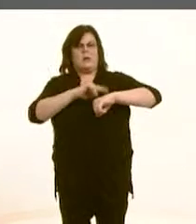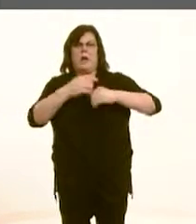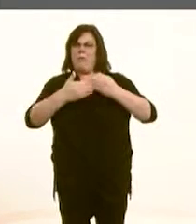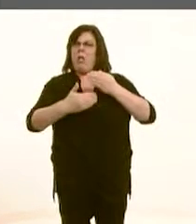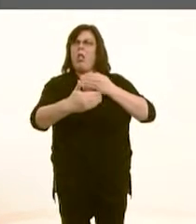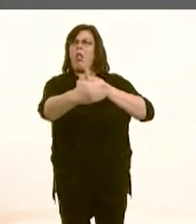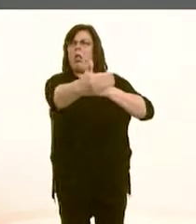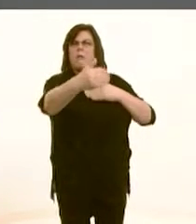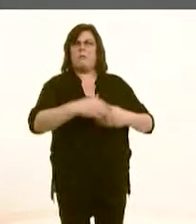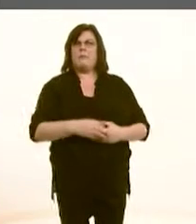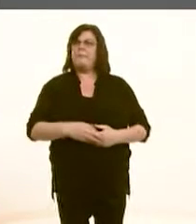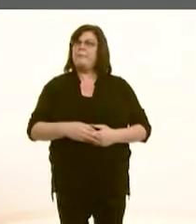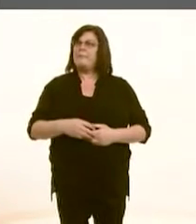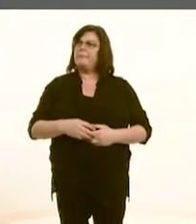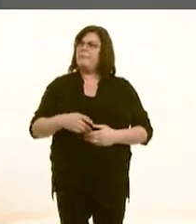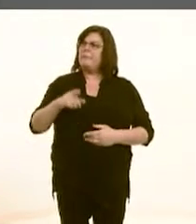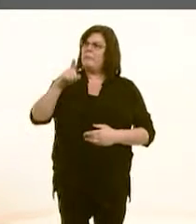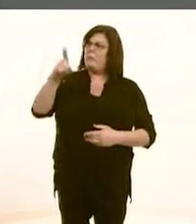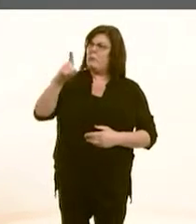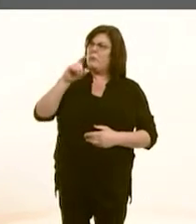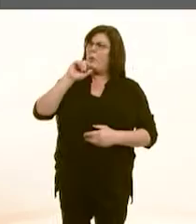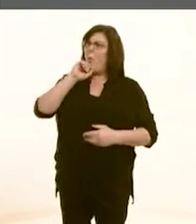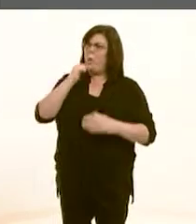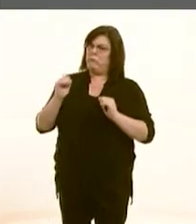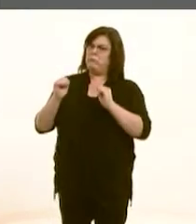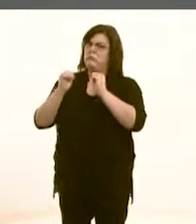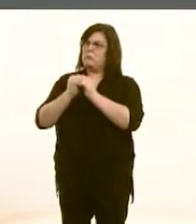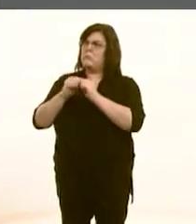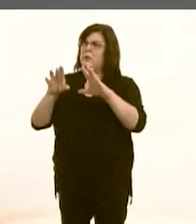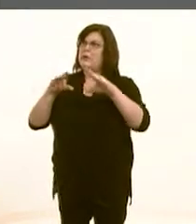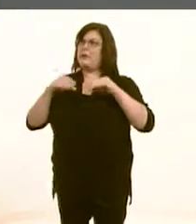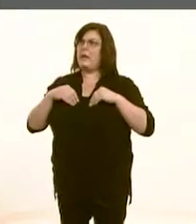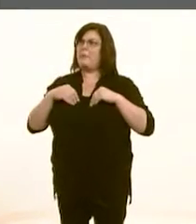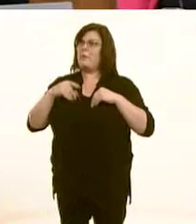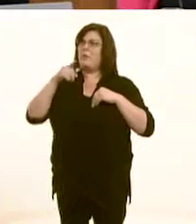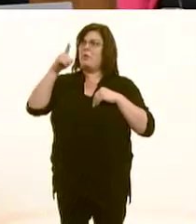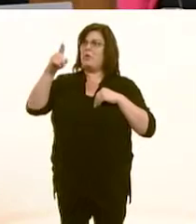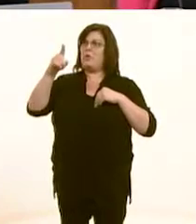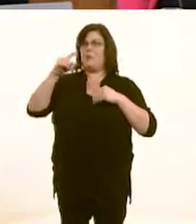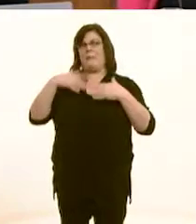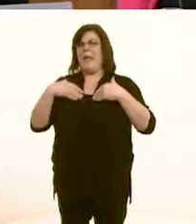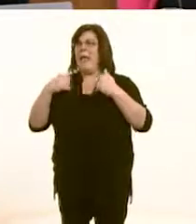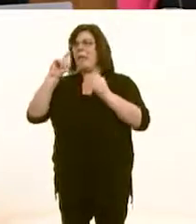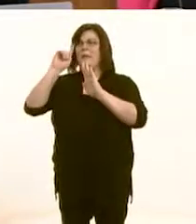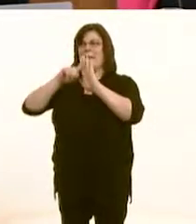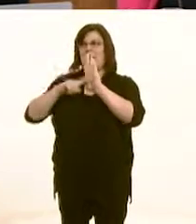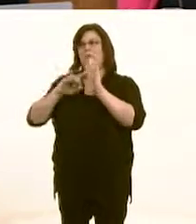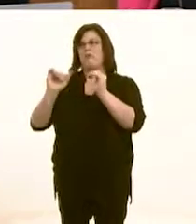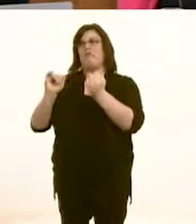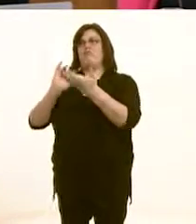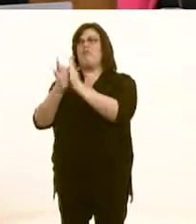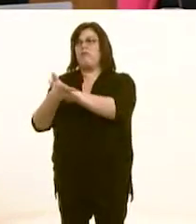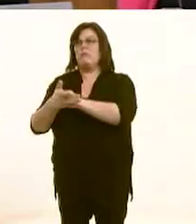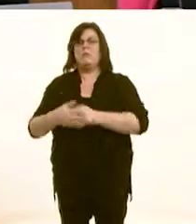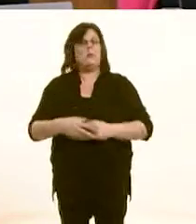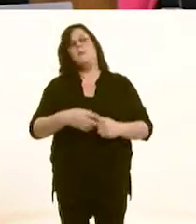you now accept, First Minister, are you now prepared to admit that you've got it badly wrong on health? Well, first of all, we protected